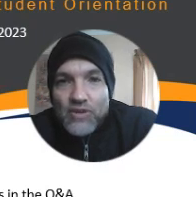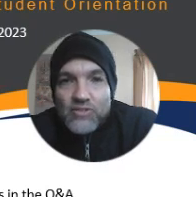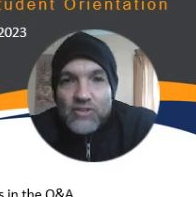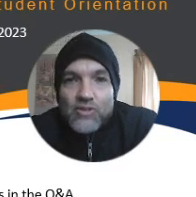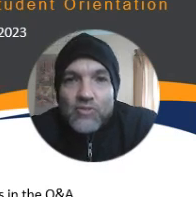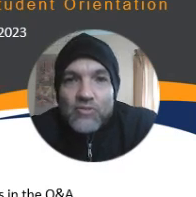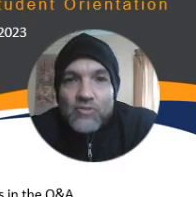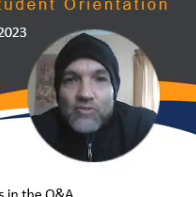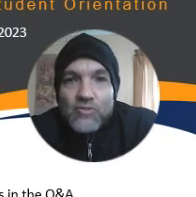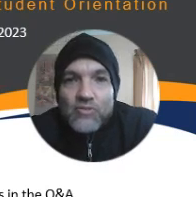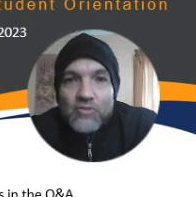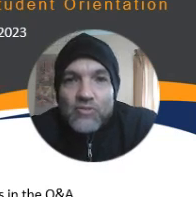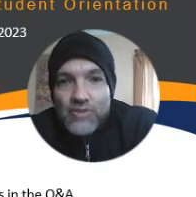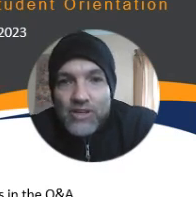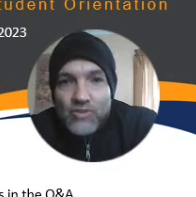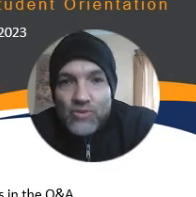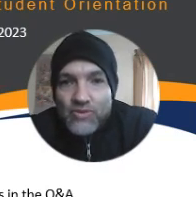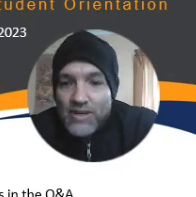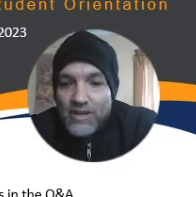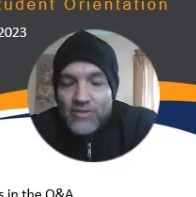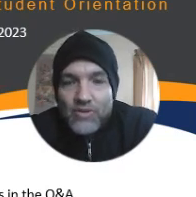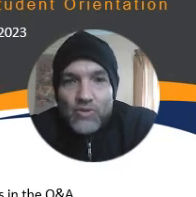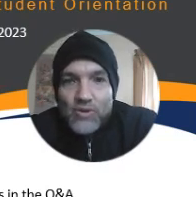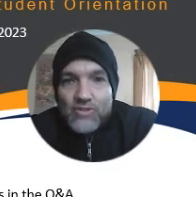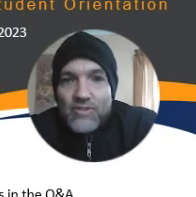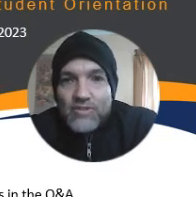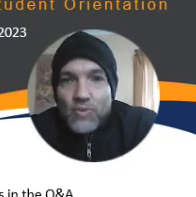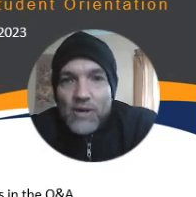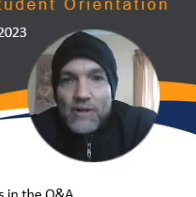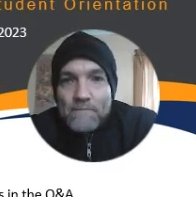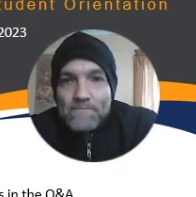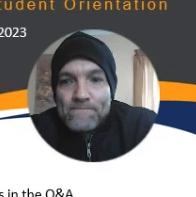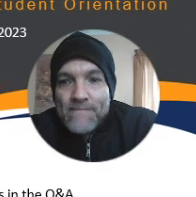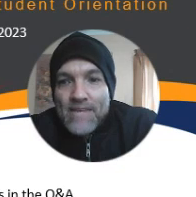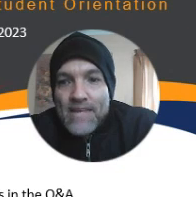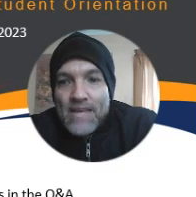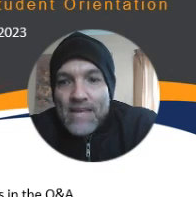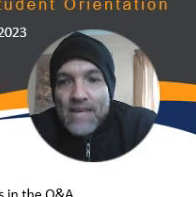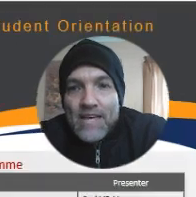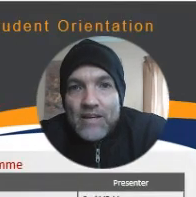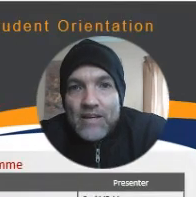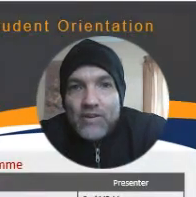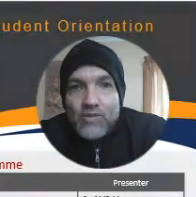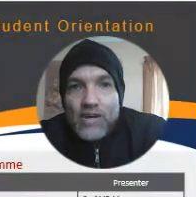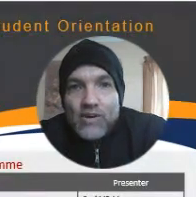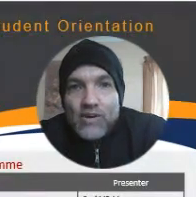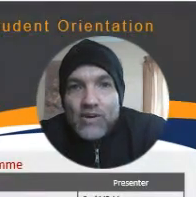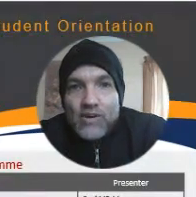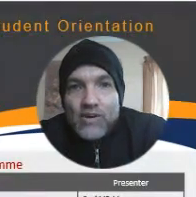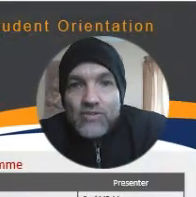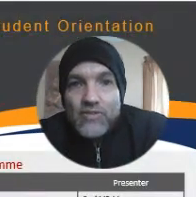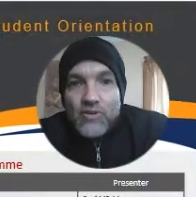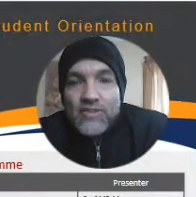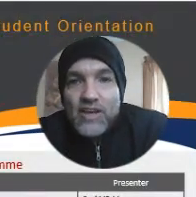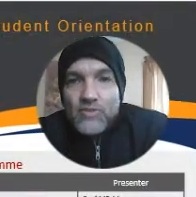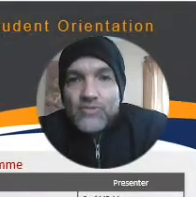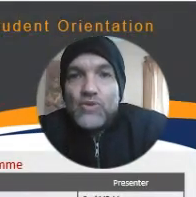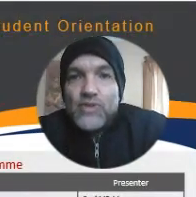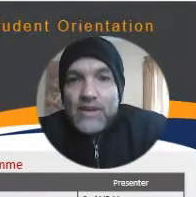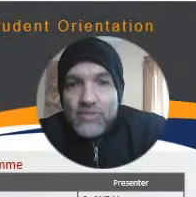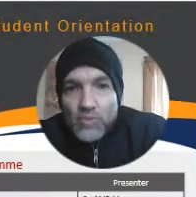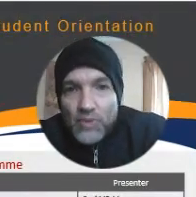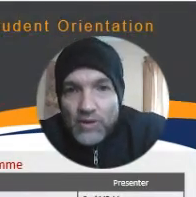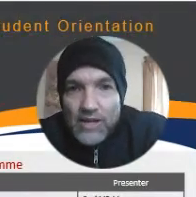those questions. So please feel free to send us those questions as well. Today, colleagues, is the first day